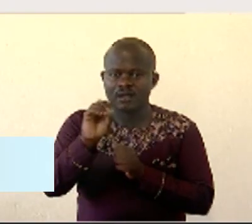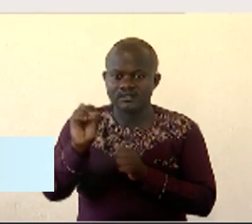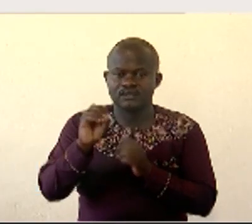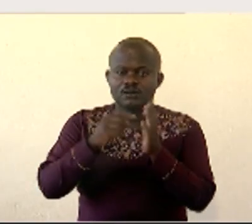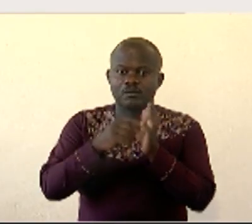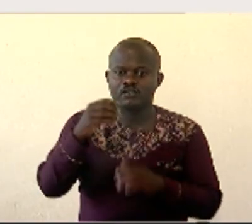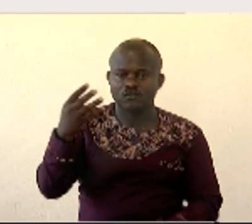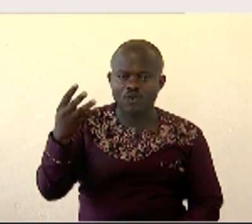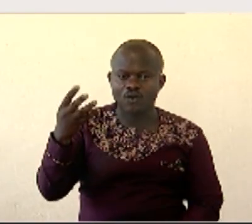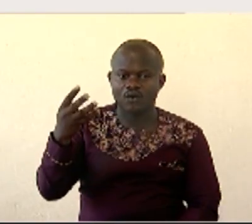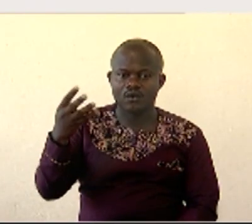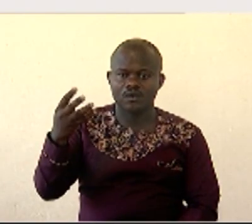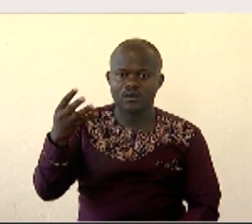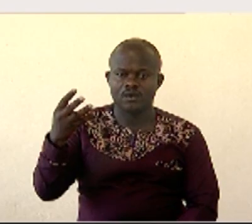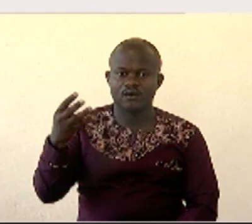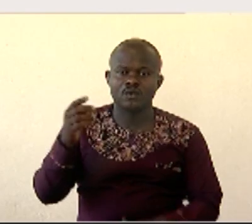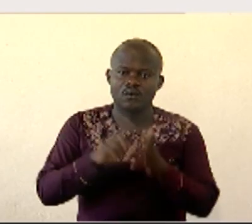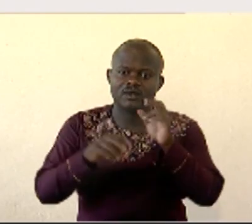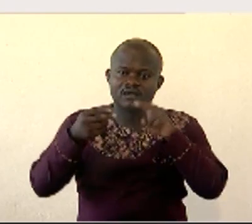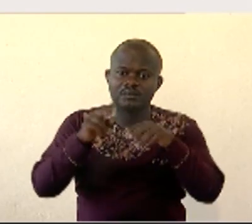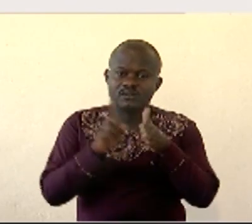0.04, what happens?